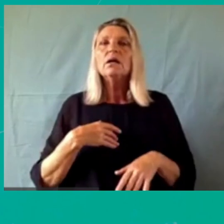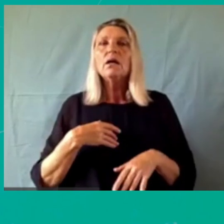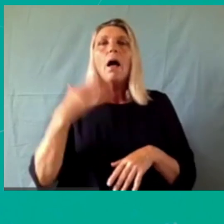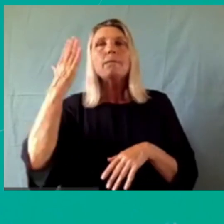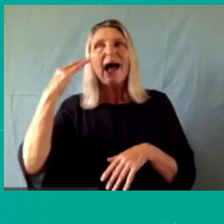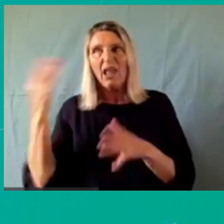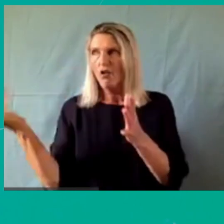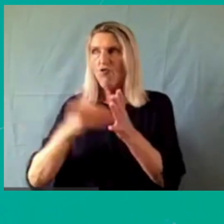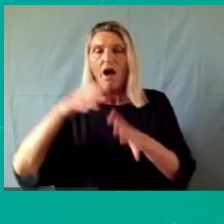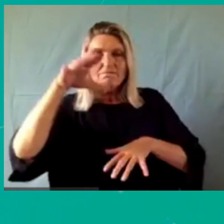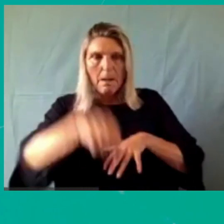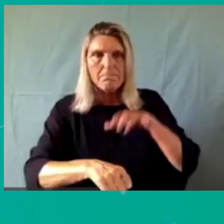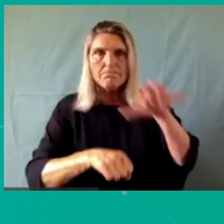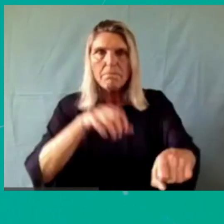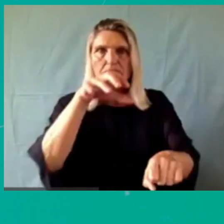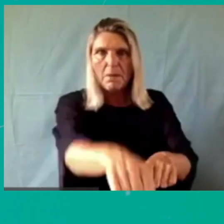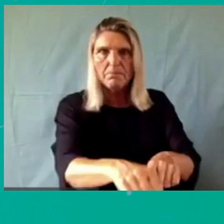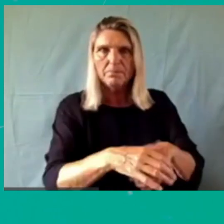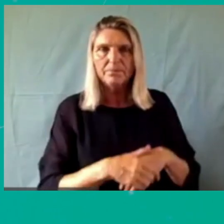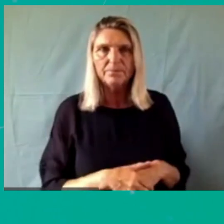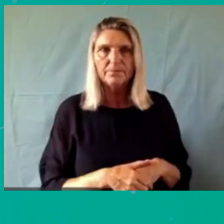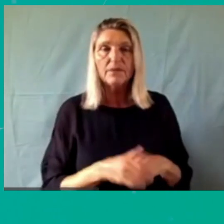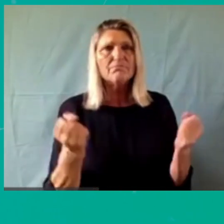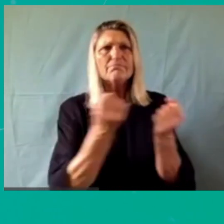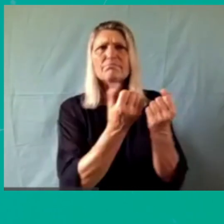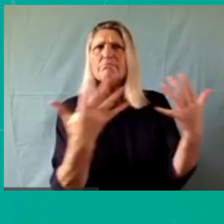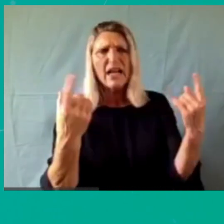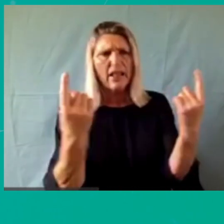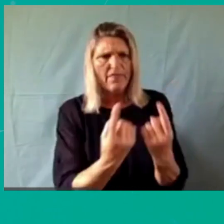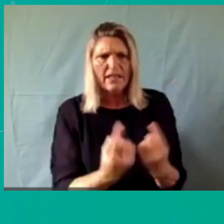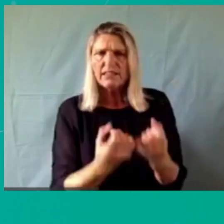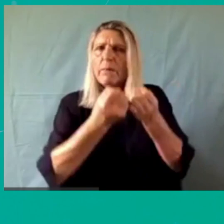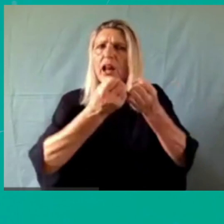today. That multiple losses through colonisation has